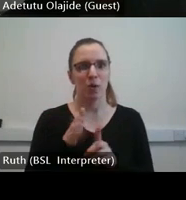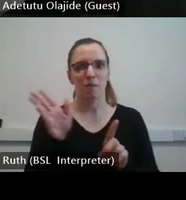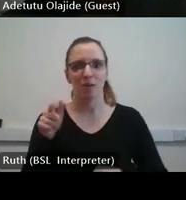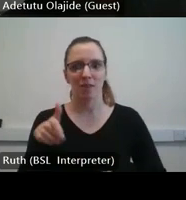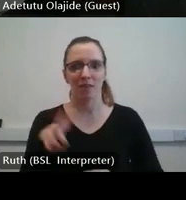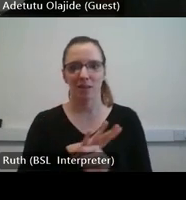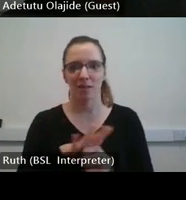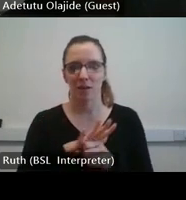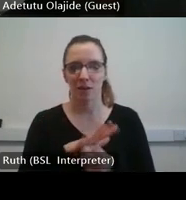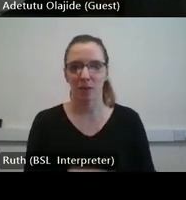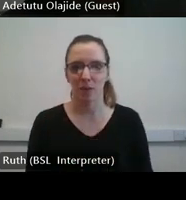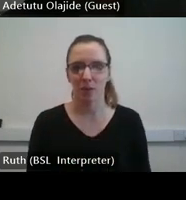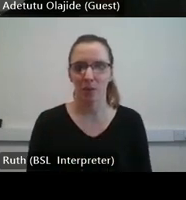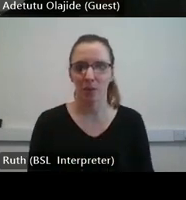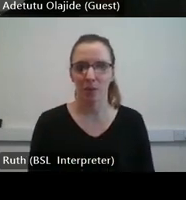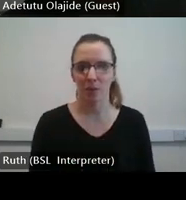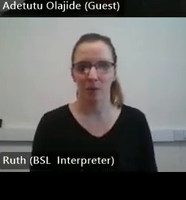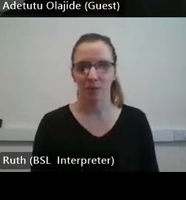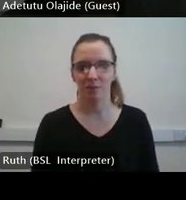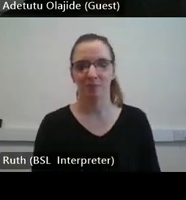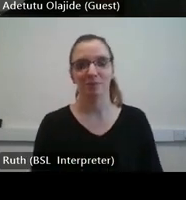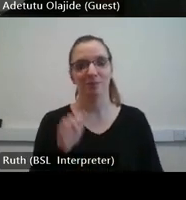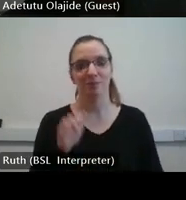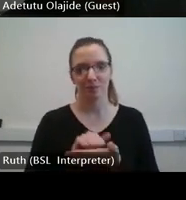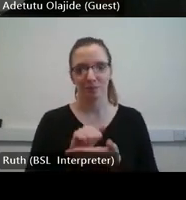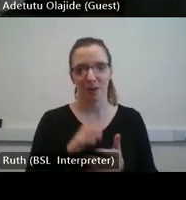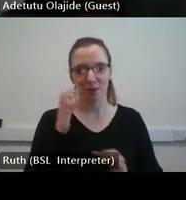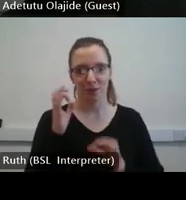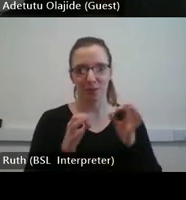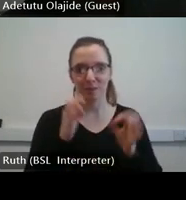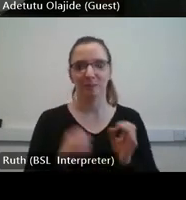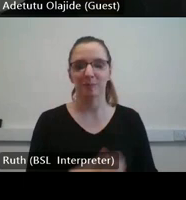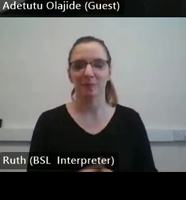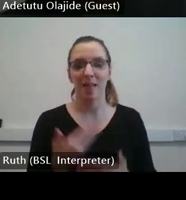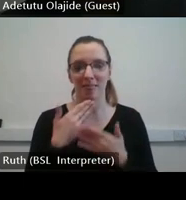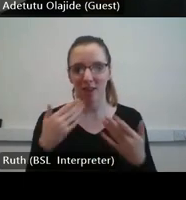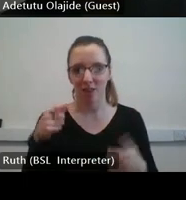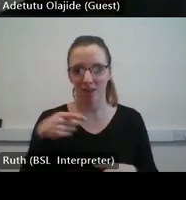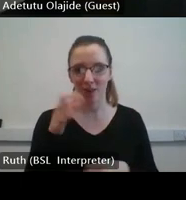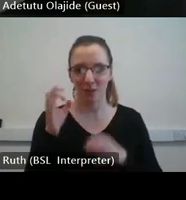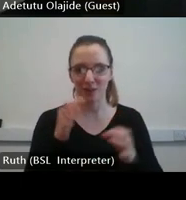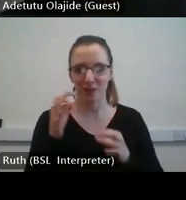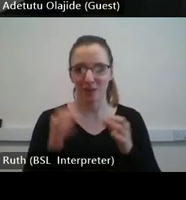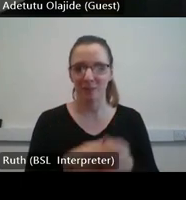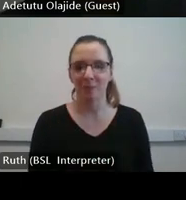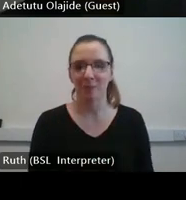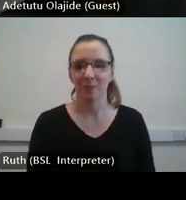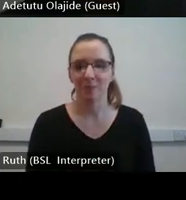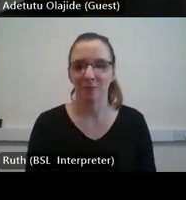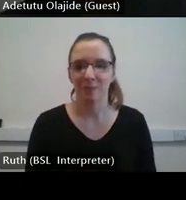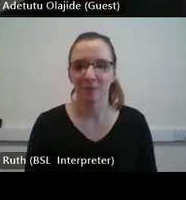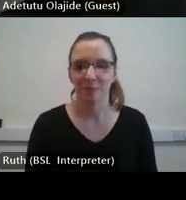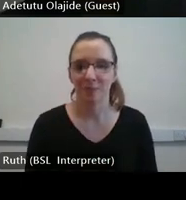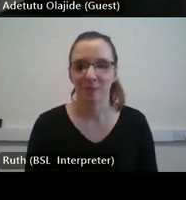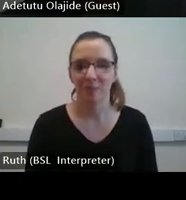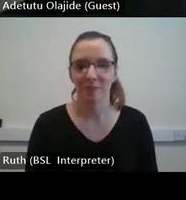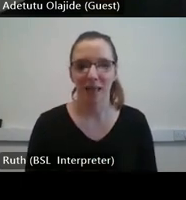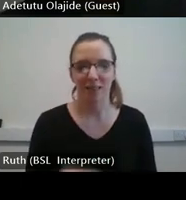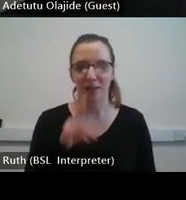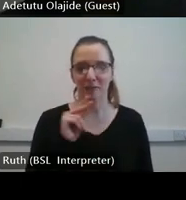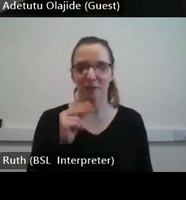scenario? Great question. Thank you, whoever asked that. I'll face like the same amount, but I've spoke a lot. As I say, that's why I'm